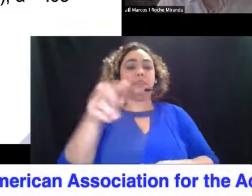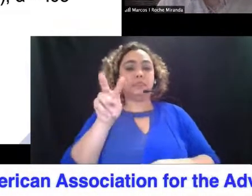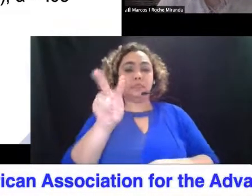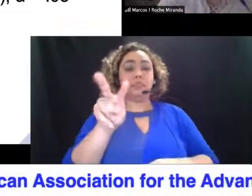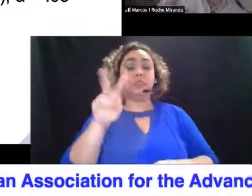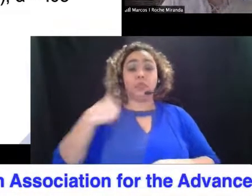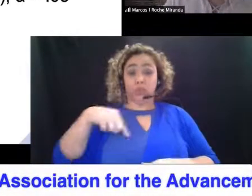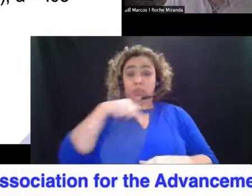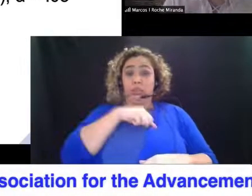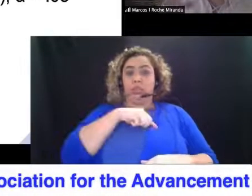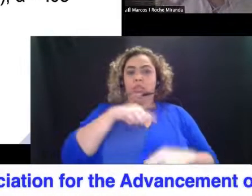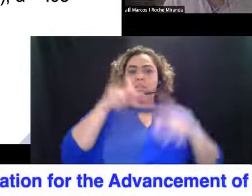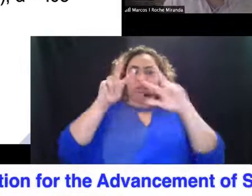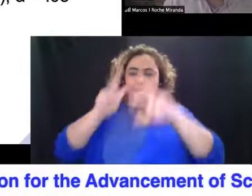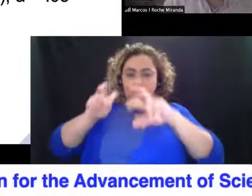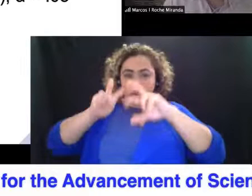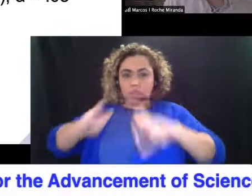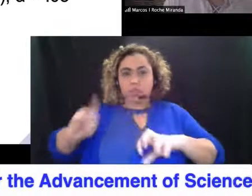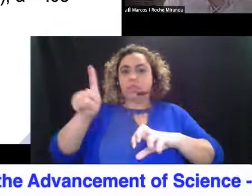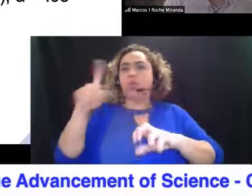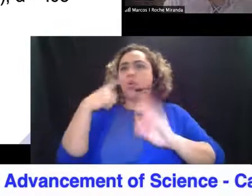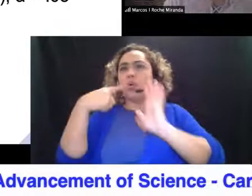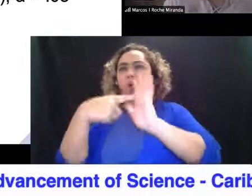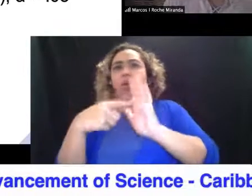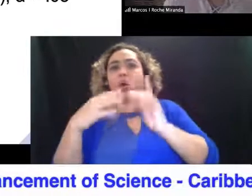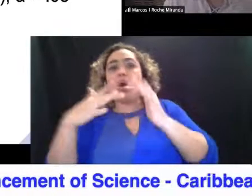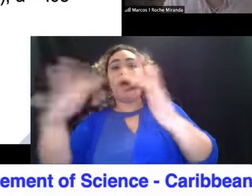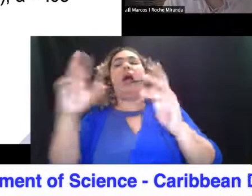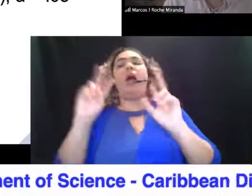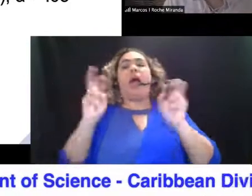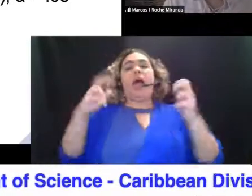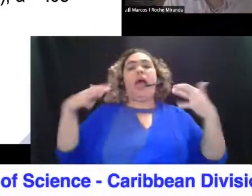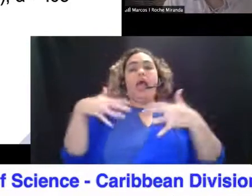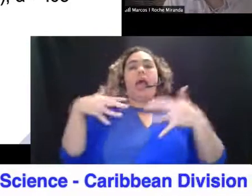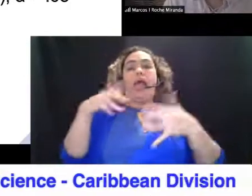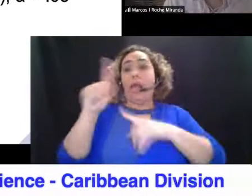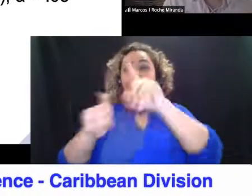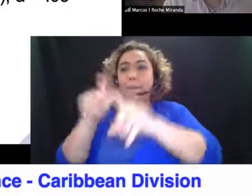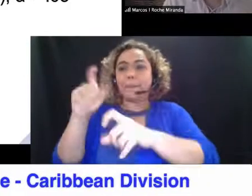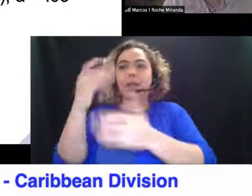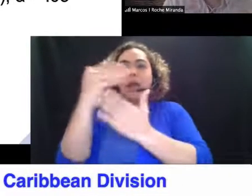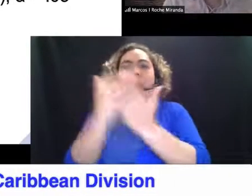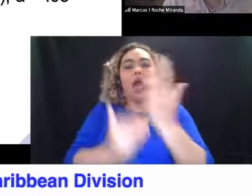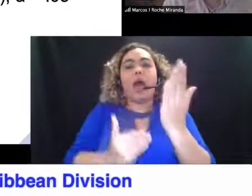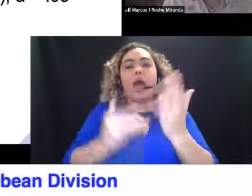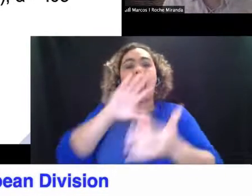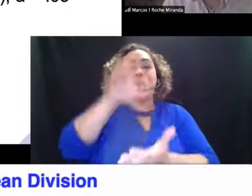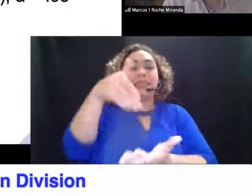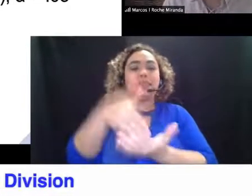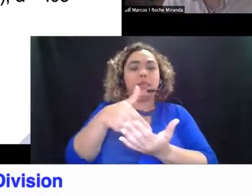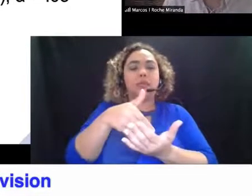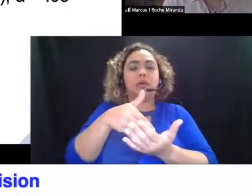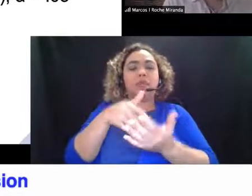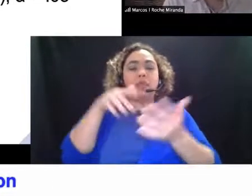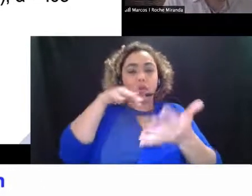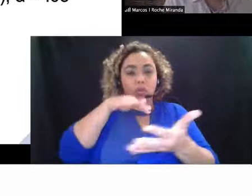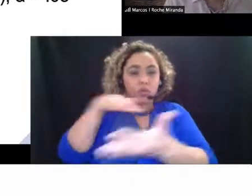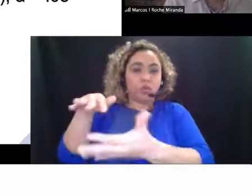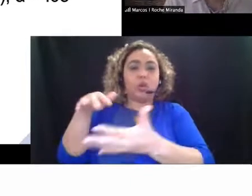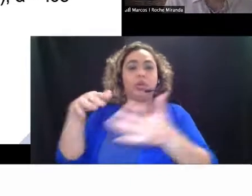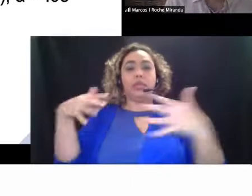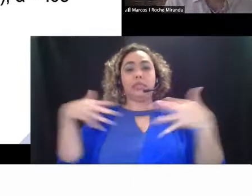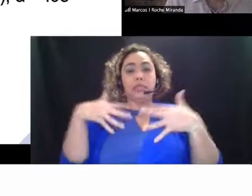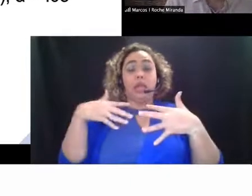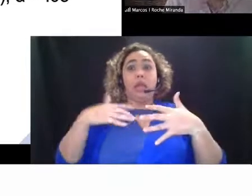We studied its manifestations through the ataque de nervios questionnaire, which was developed at the Center for the Study and Treatment of Fear and